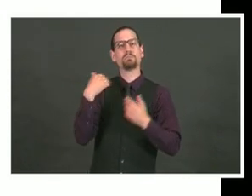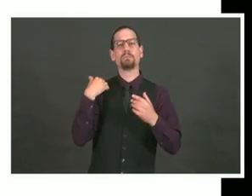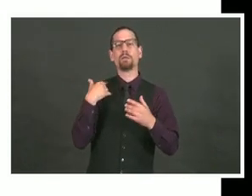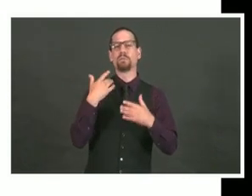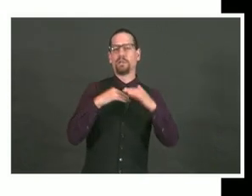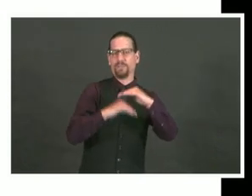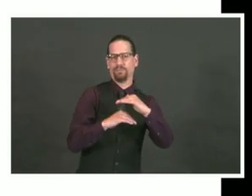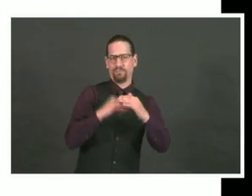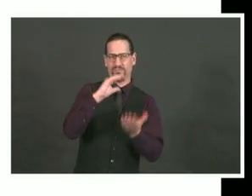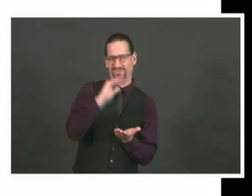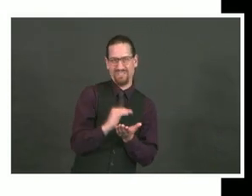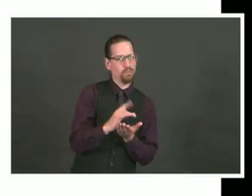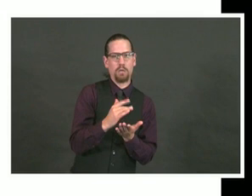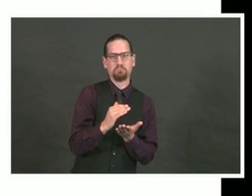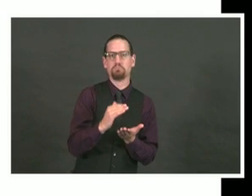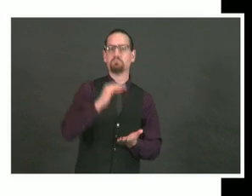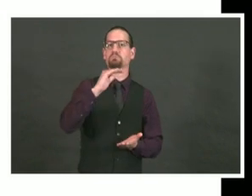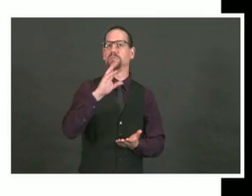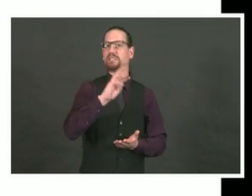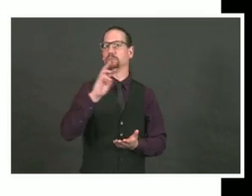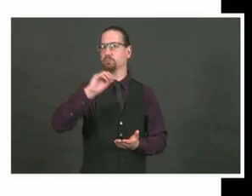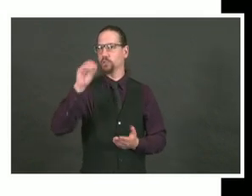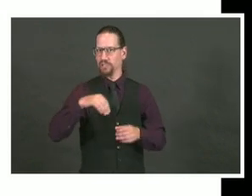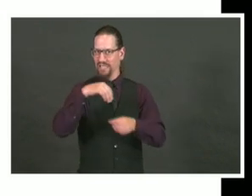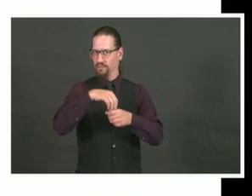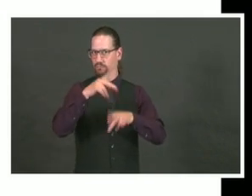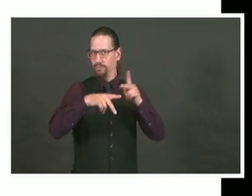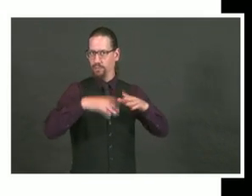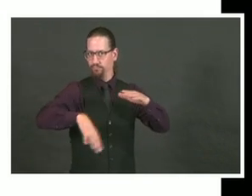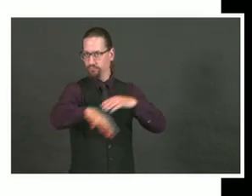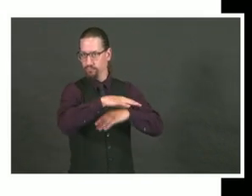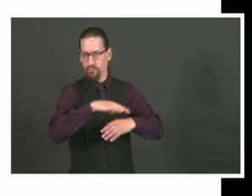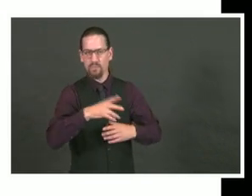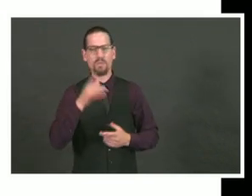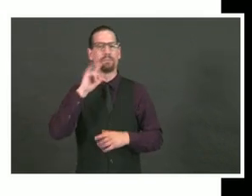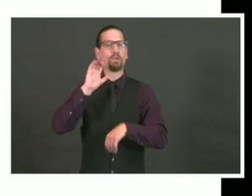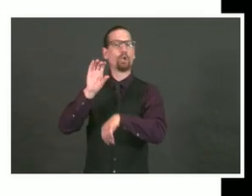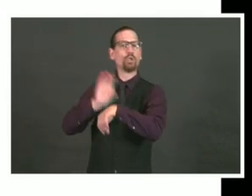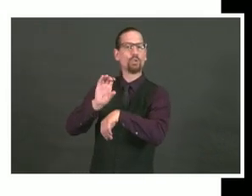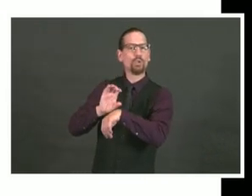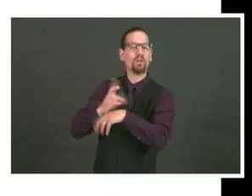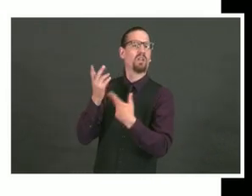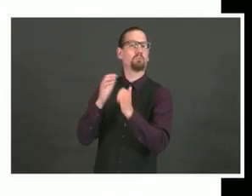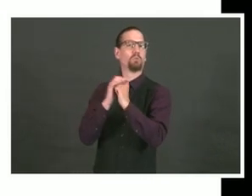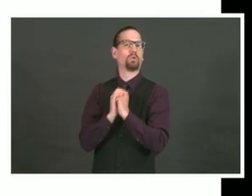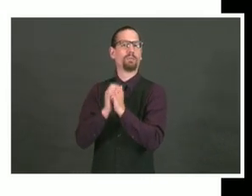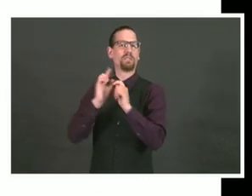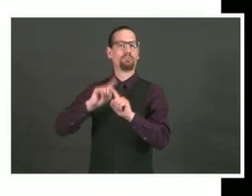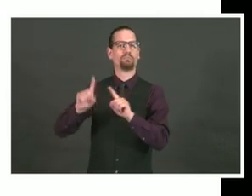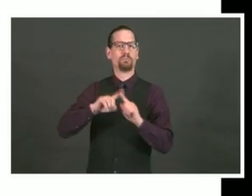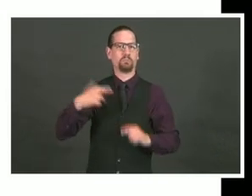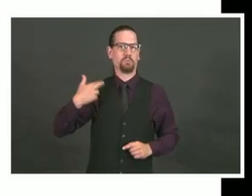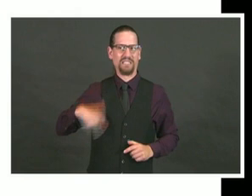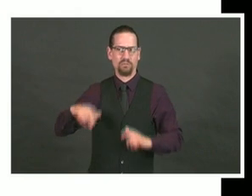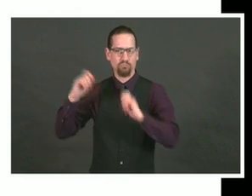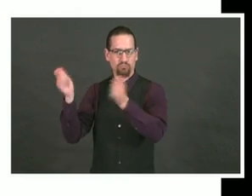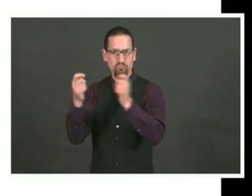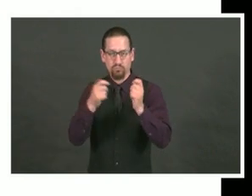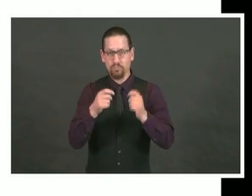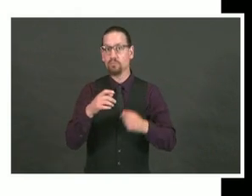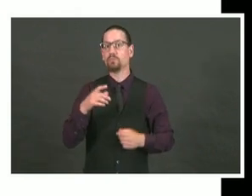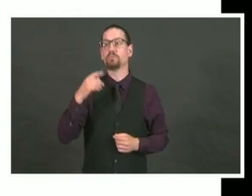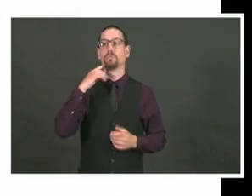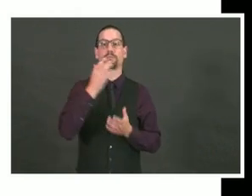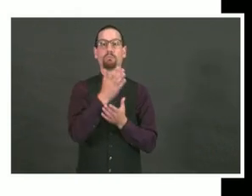So that's restaurants, places of worship, anything that's currently governed in phase two by